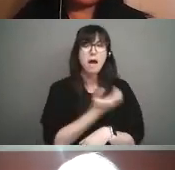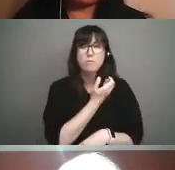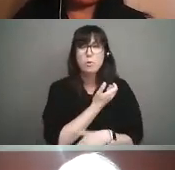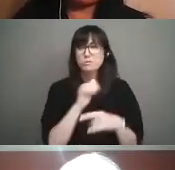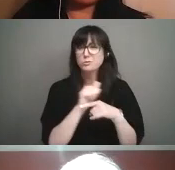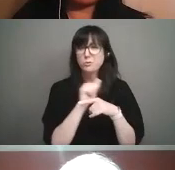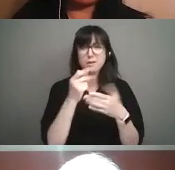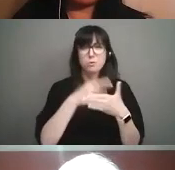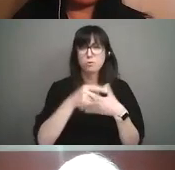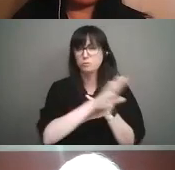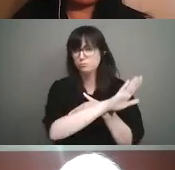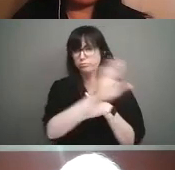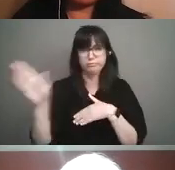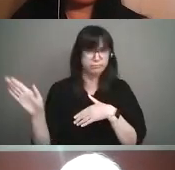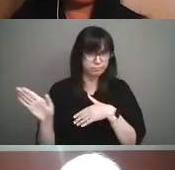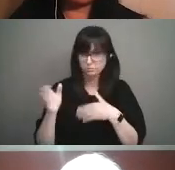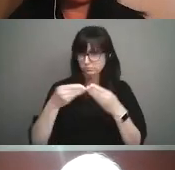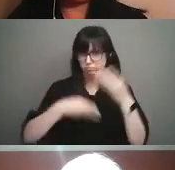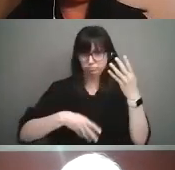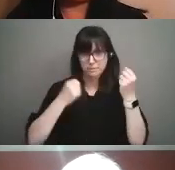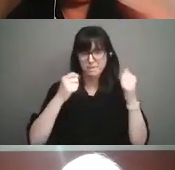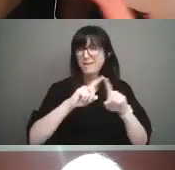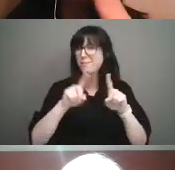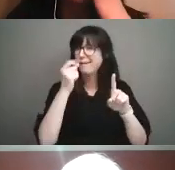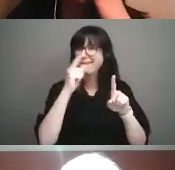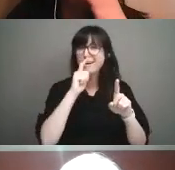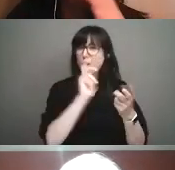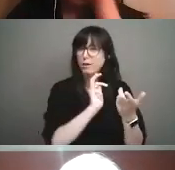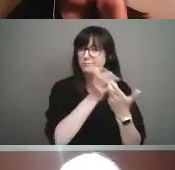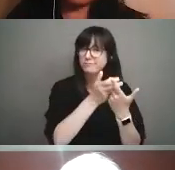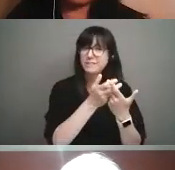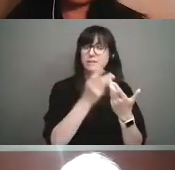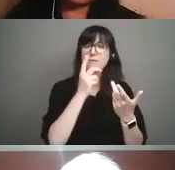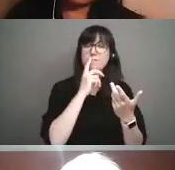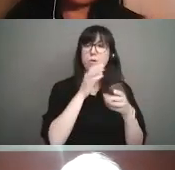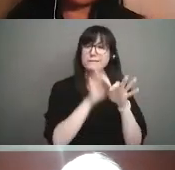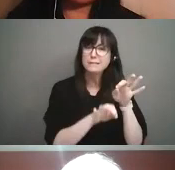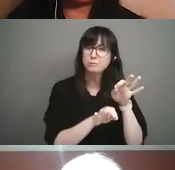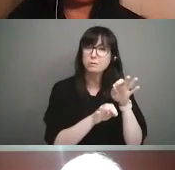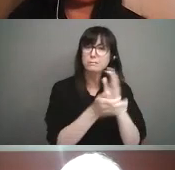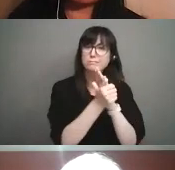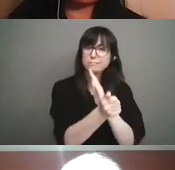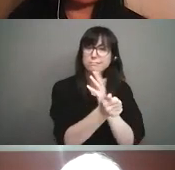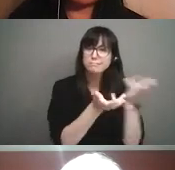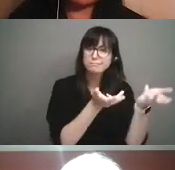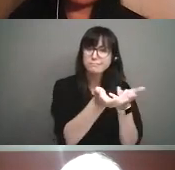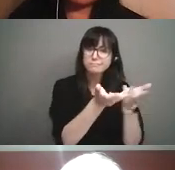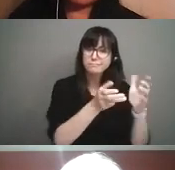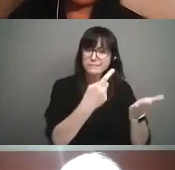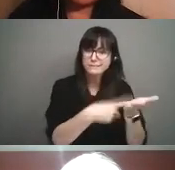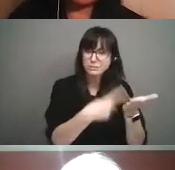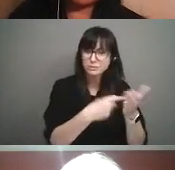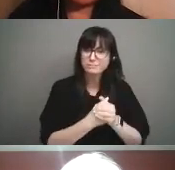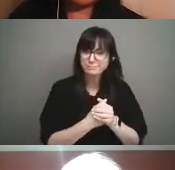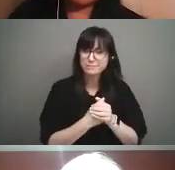all over the place, but those are actually not designed just to give the basic dialogue types of skills. So feel free to reach out to me